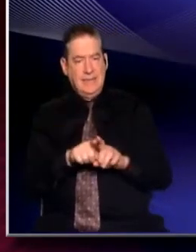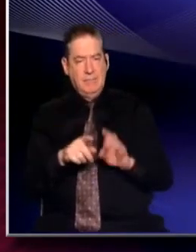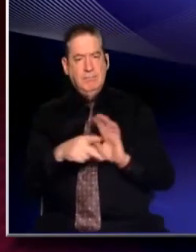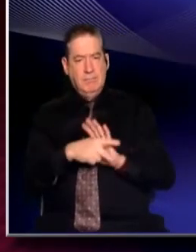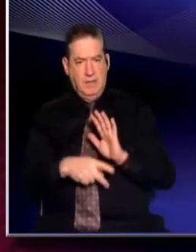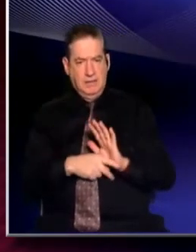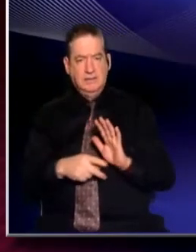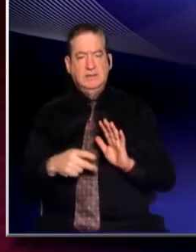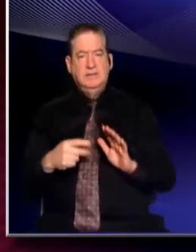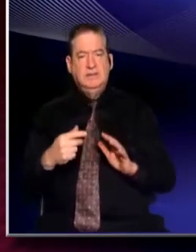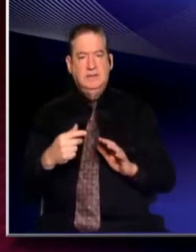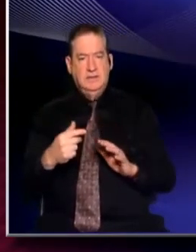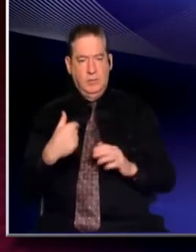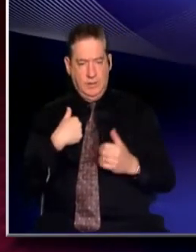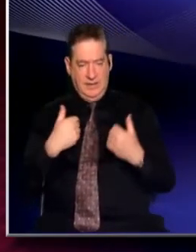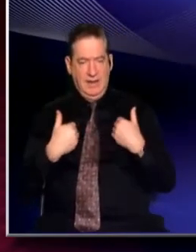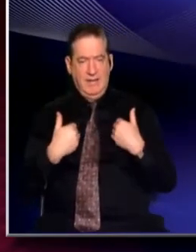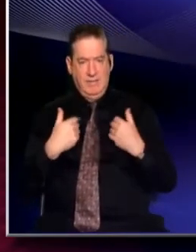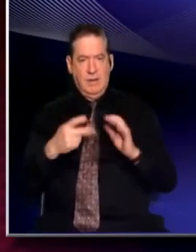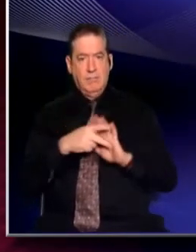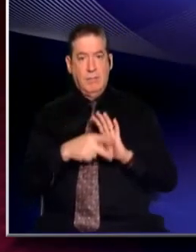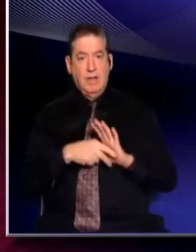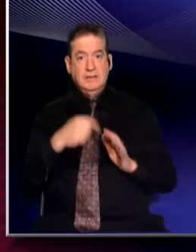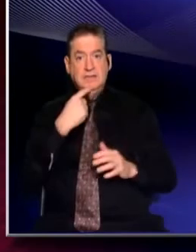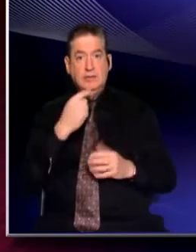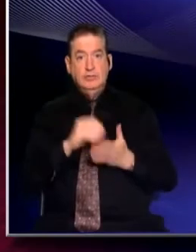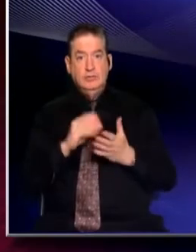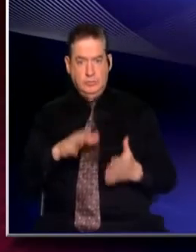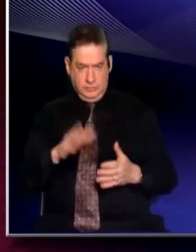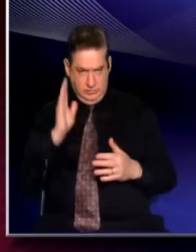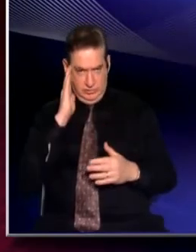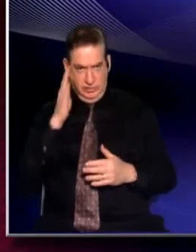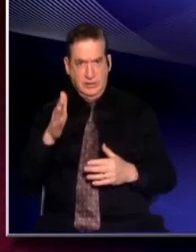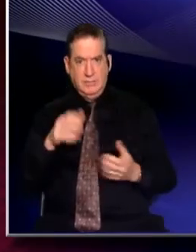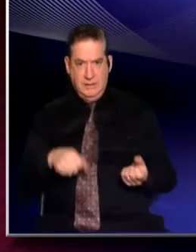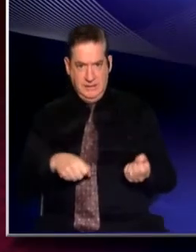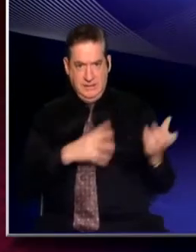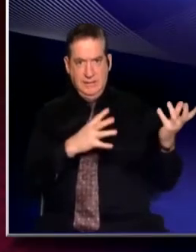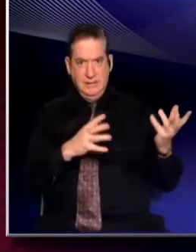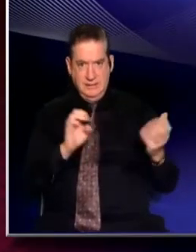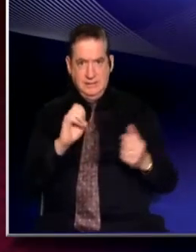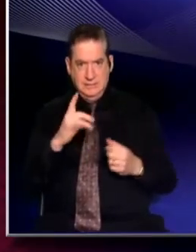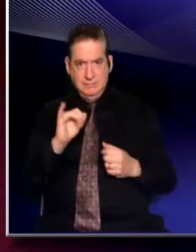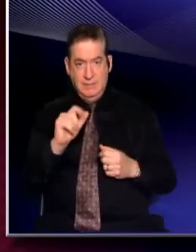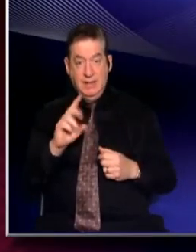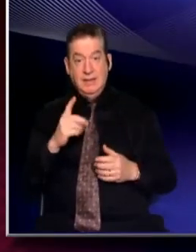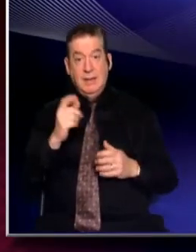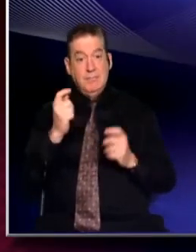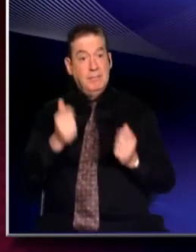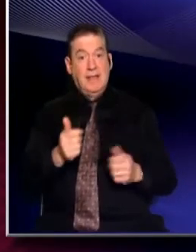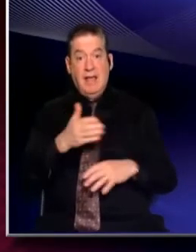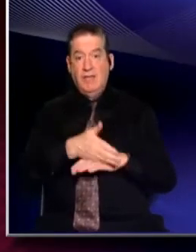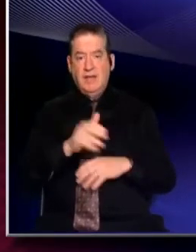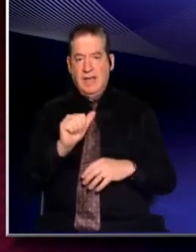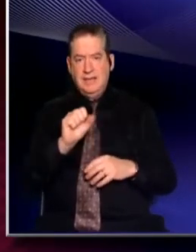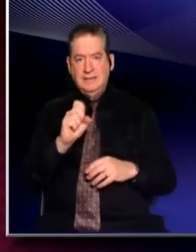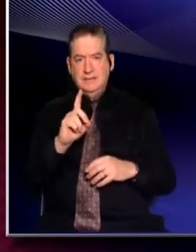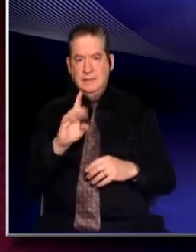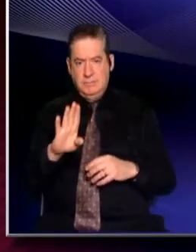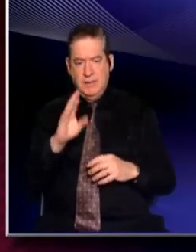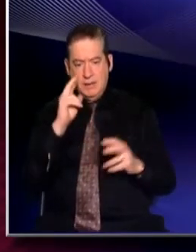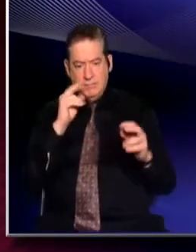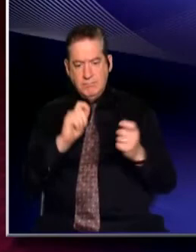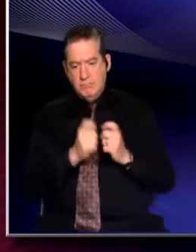we have a policy that says that the student shall be expelled And then immediately after that, it says that ASDB can modify this on a